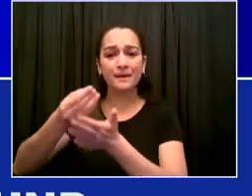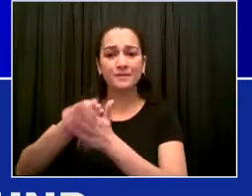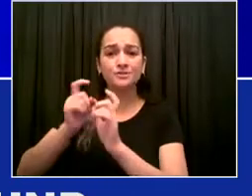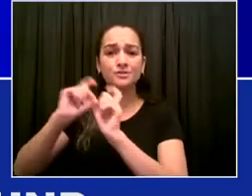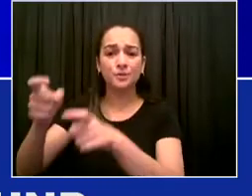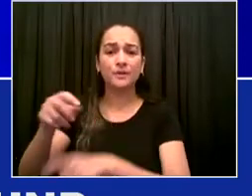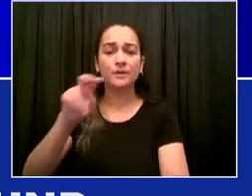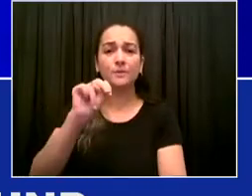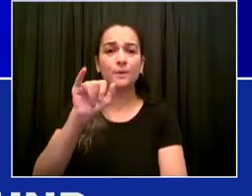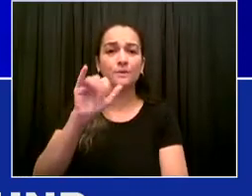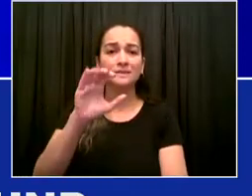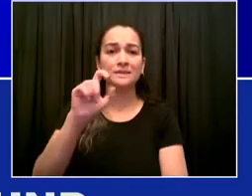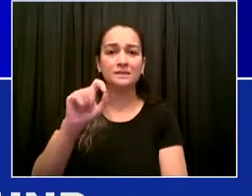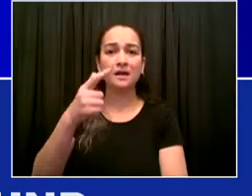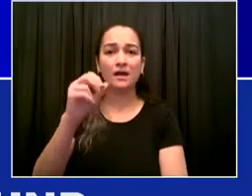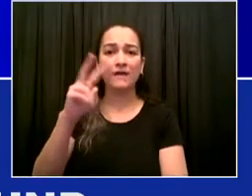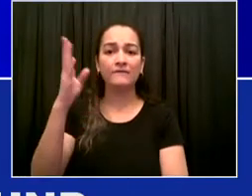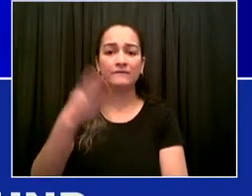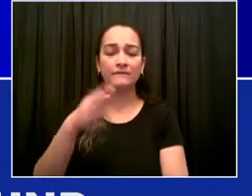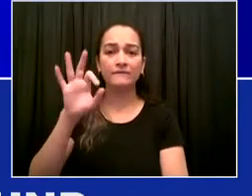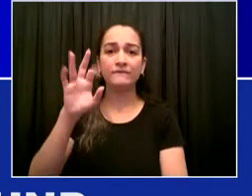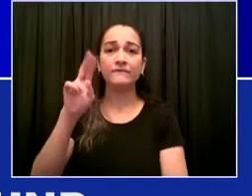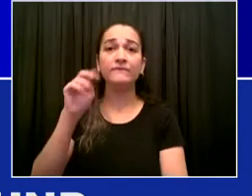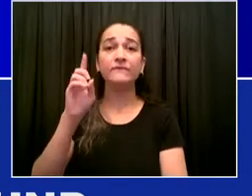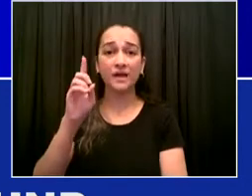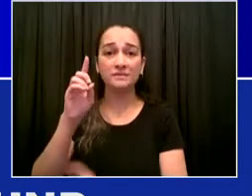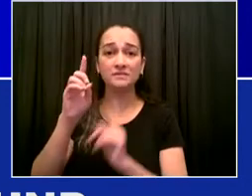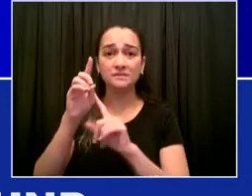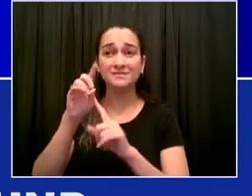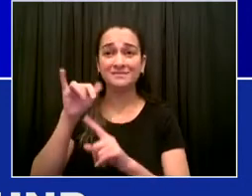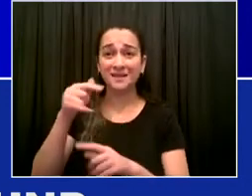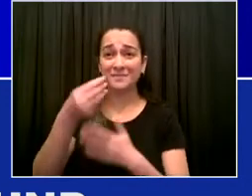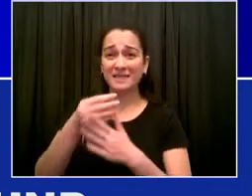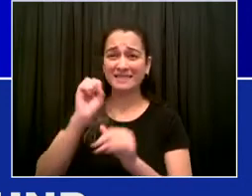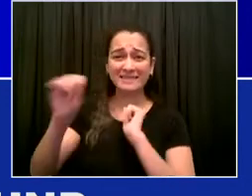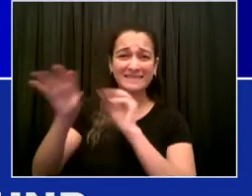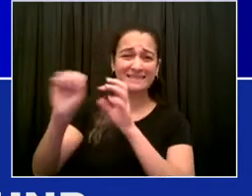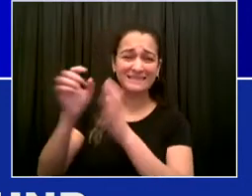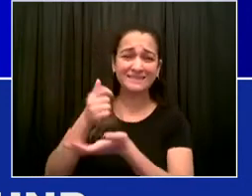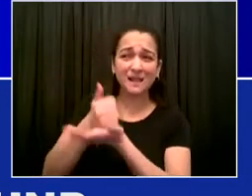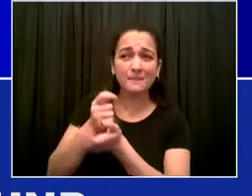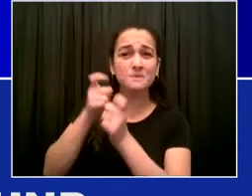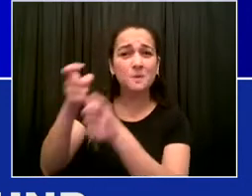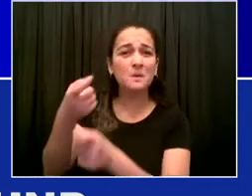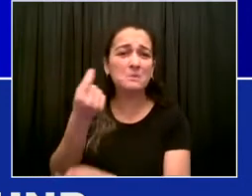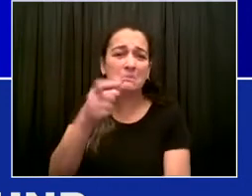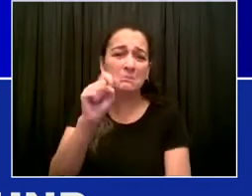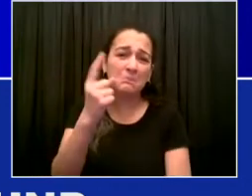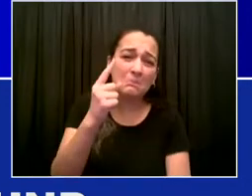But we have a new approach. We want to encourage city workers across the board, hundreds of